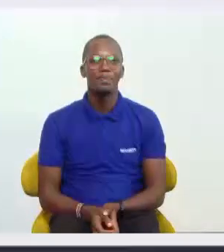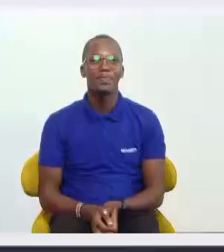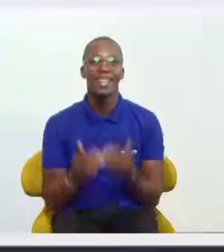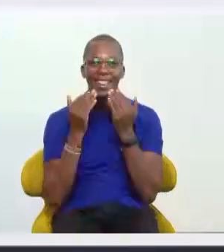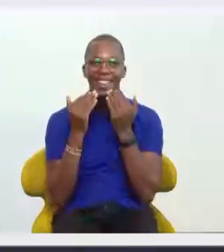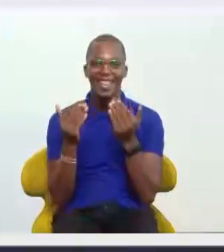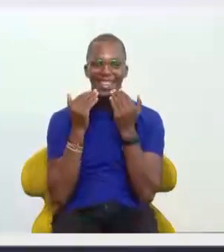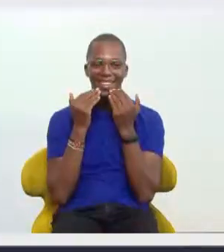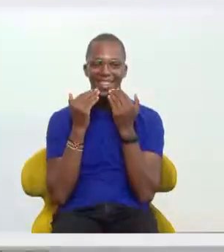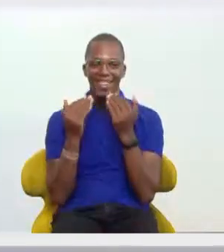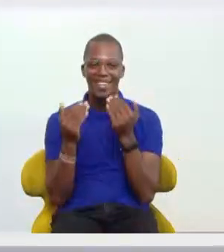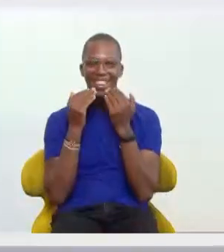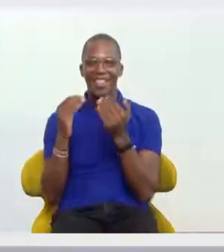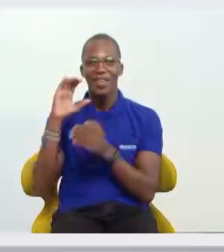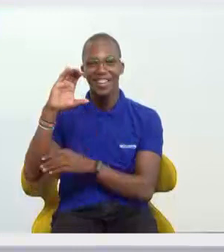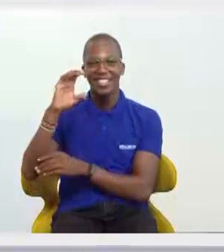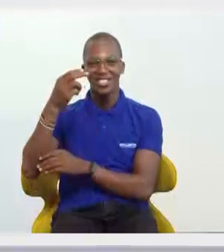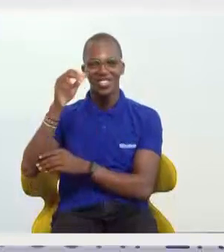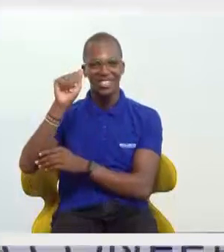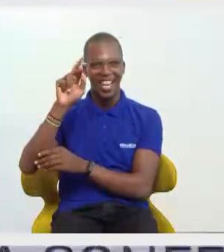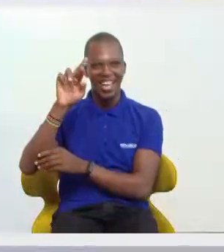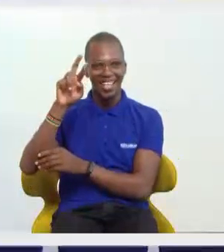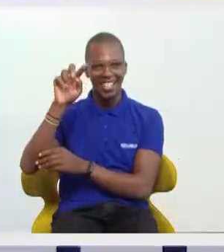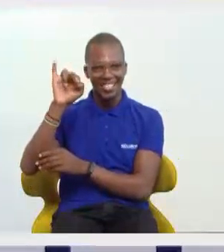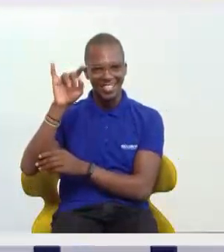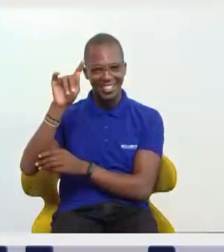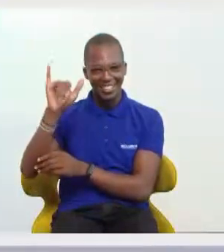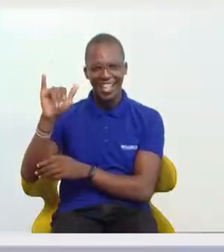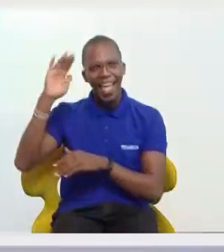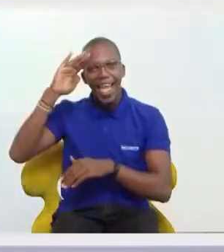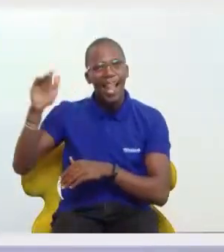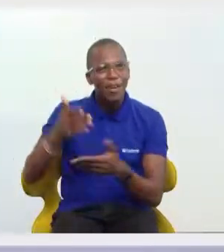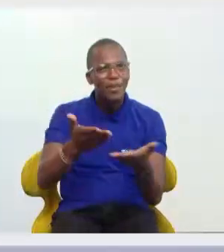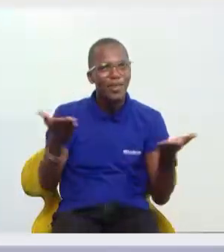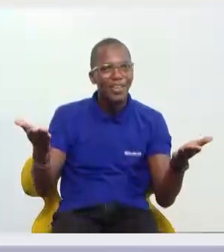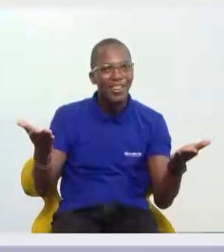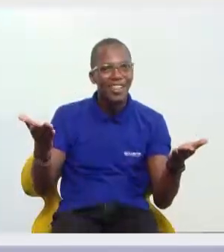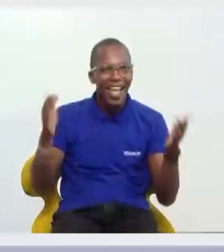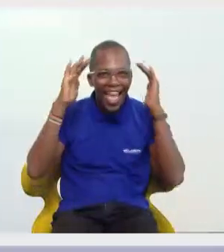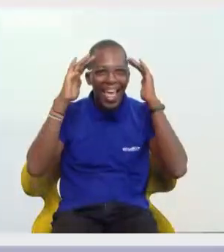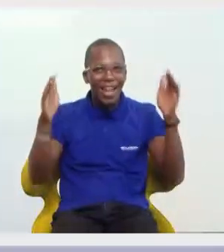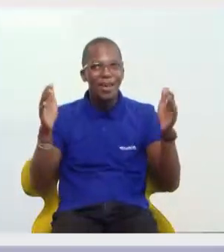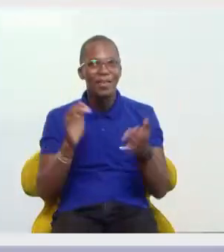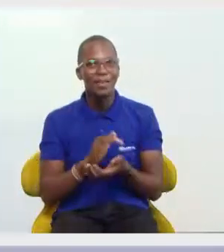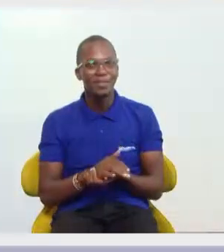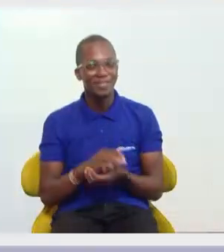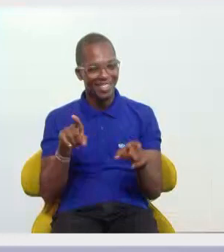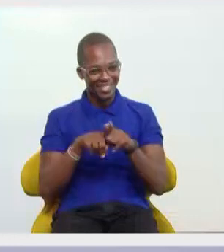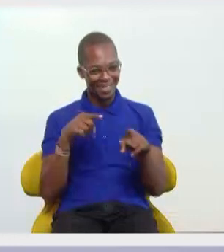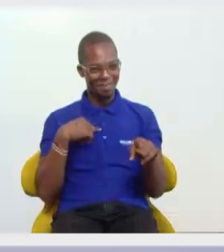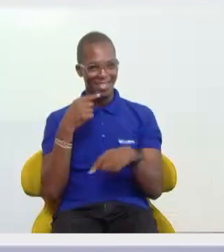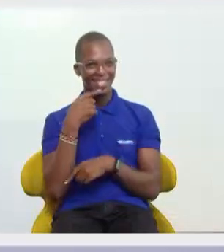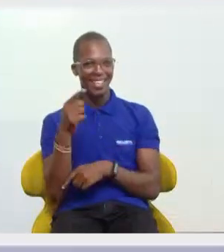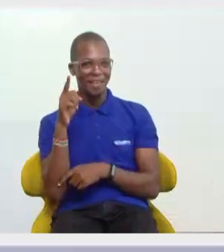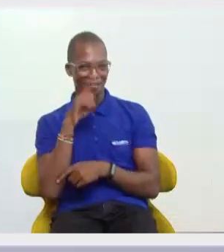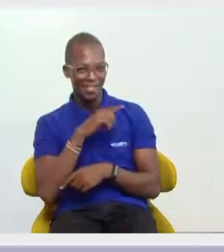Thank you so much, Charity. Hello, everyone. As I mentioned, my name